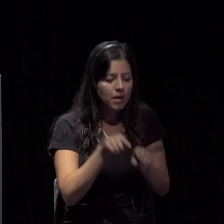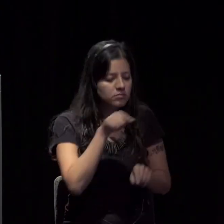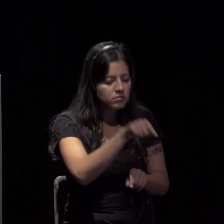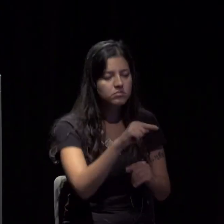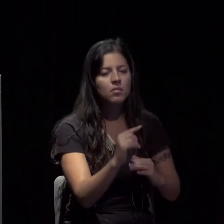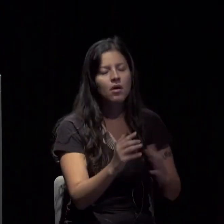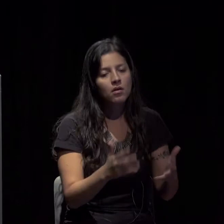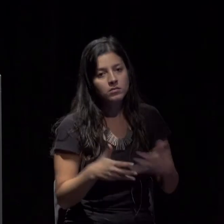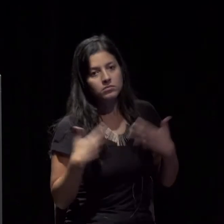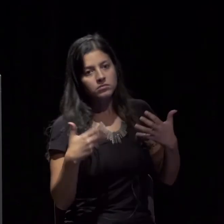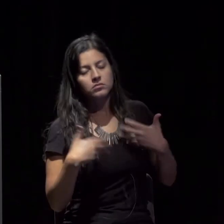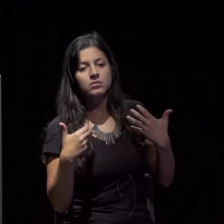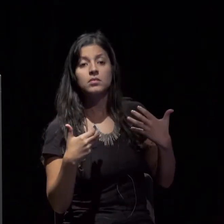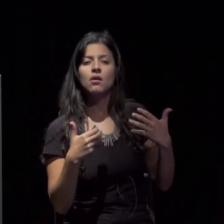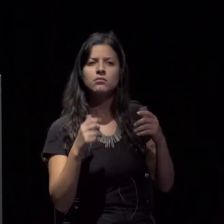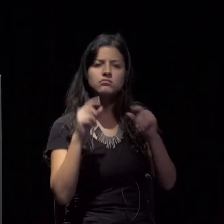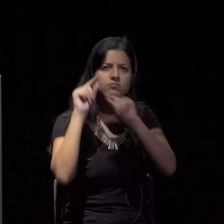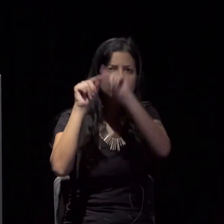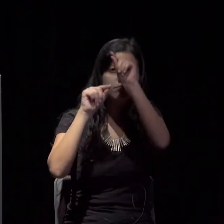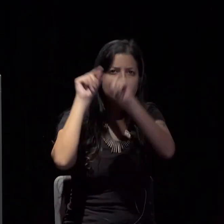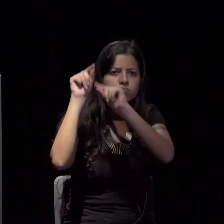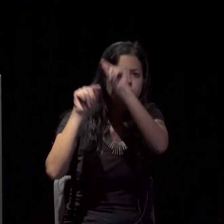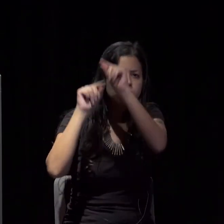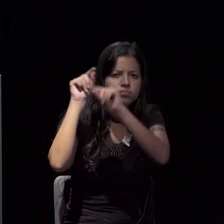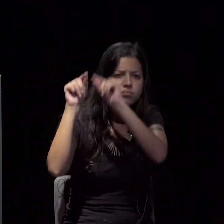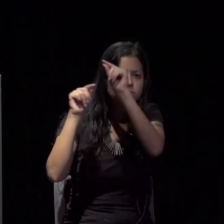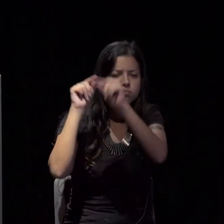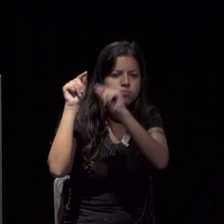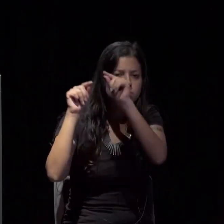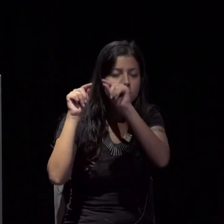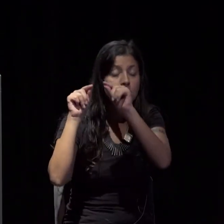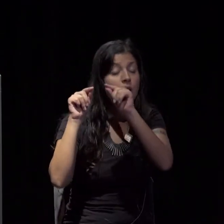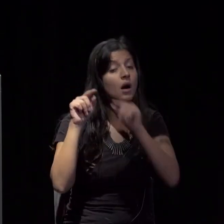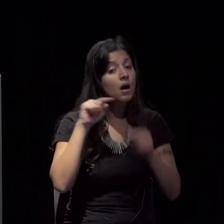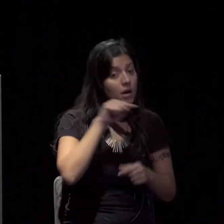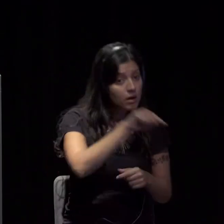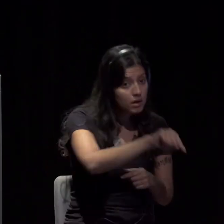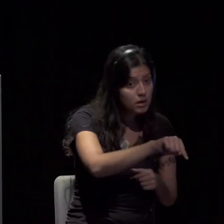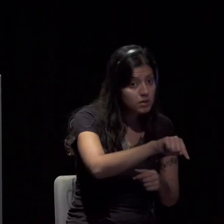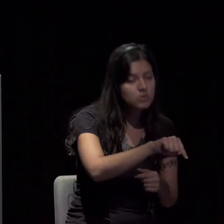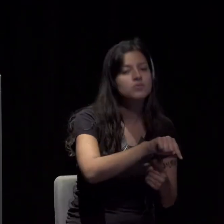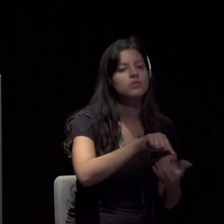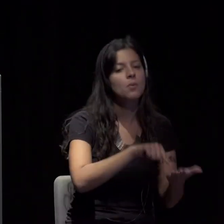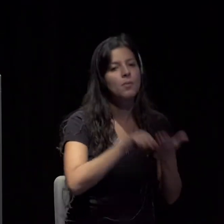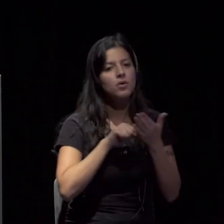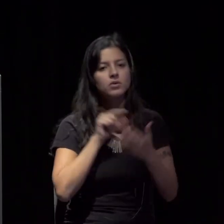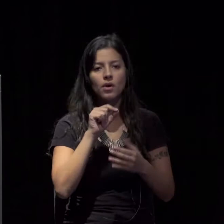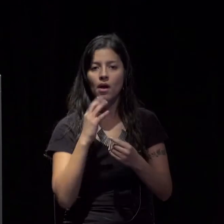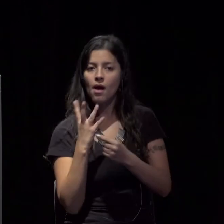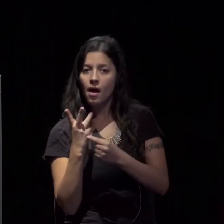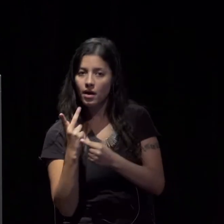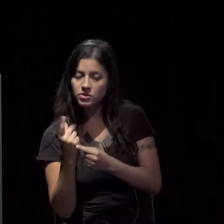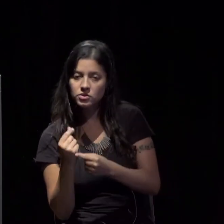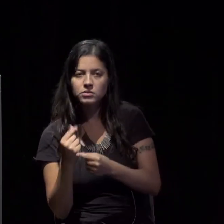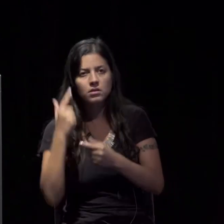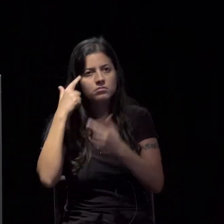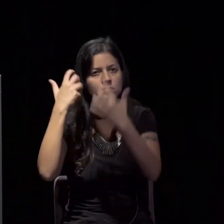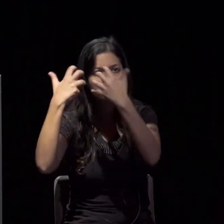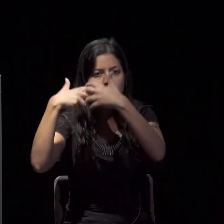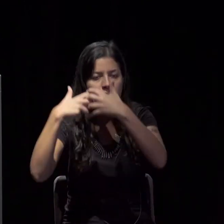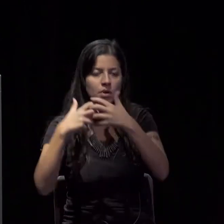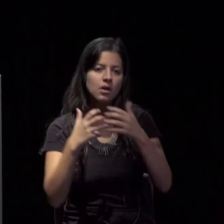manifestations of his meditations on life, time, and sculpture that goes back to the Broken Pot series